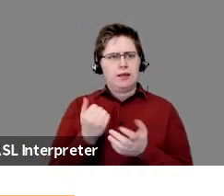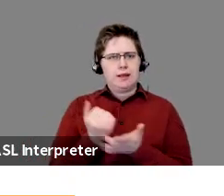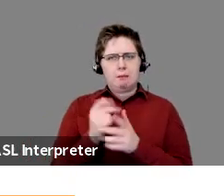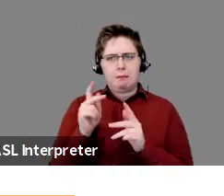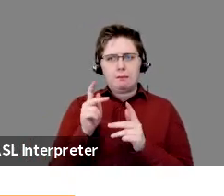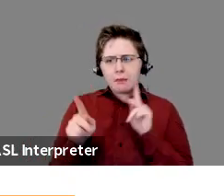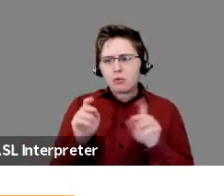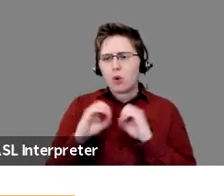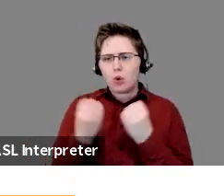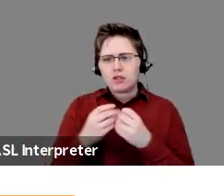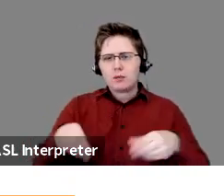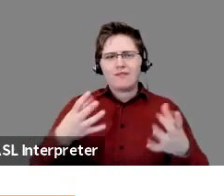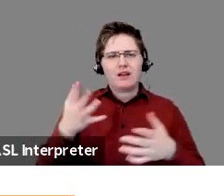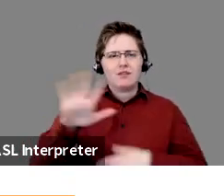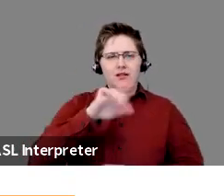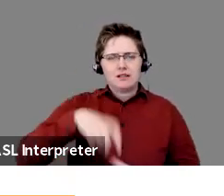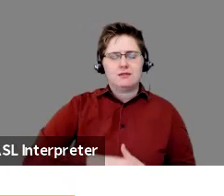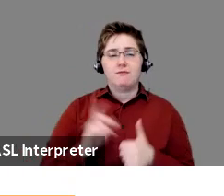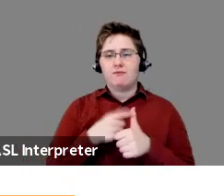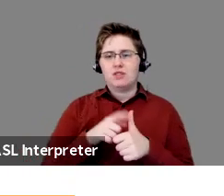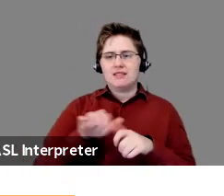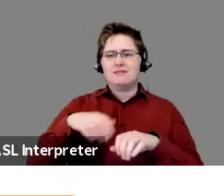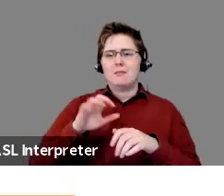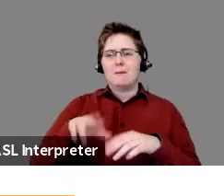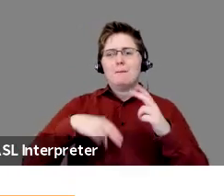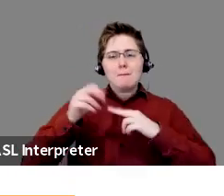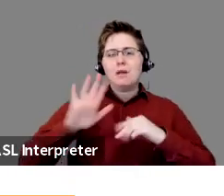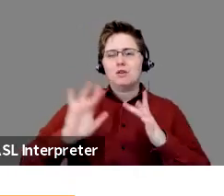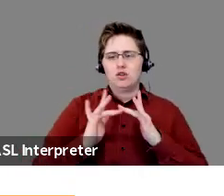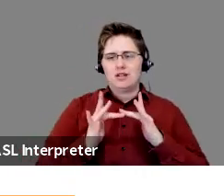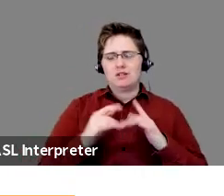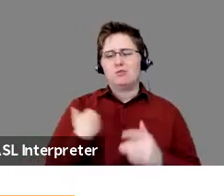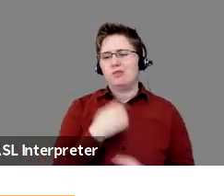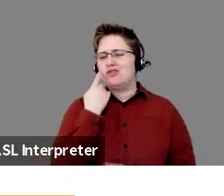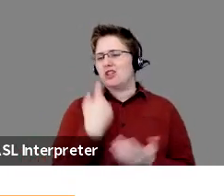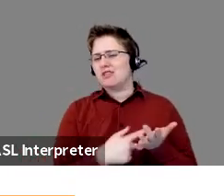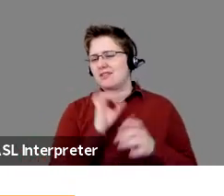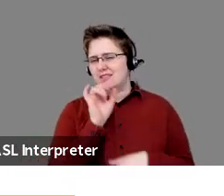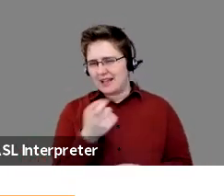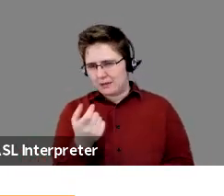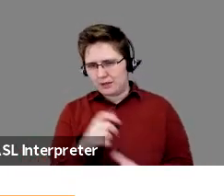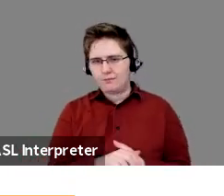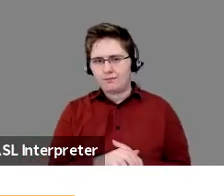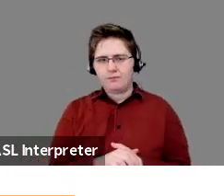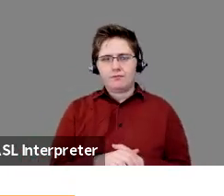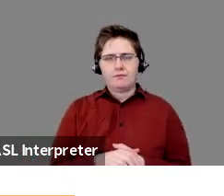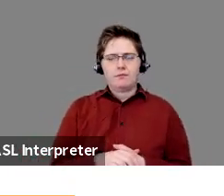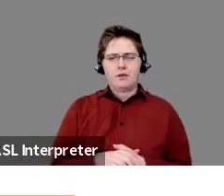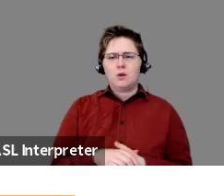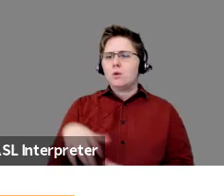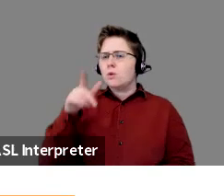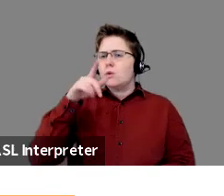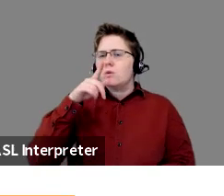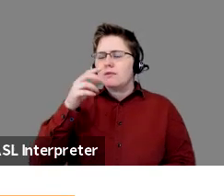organizations, communities what they need. So that first one is build your networks, and we just talked about that a little bit. Building out who